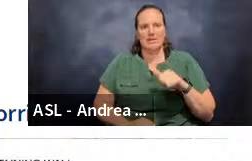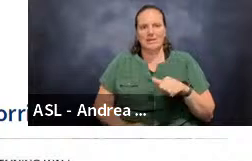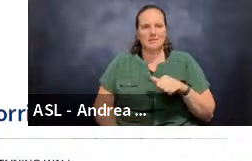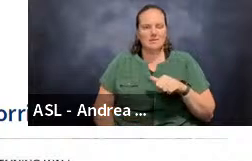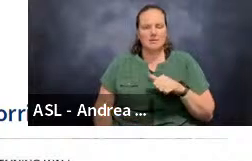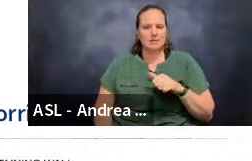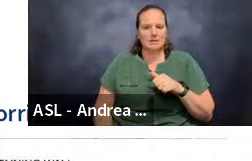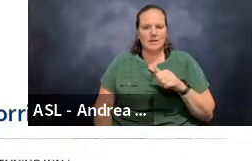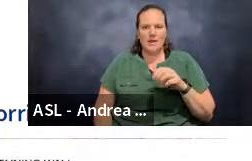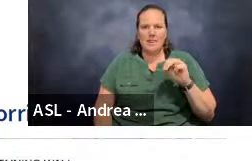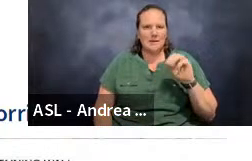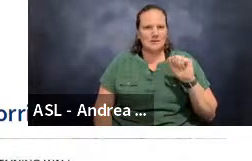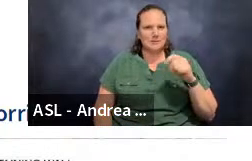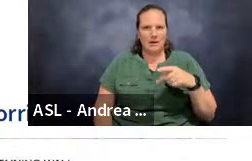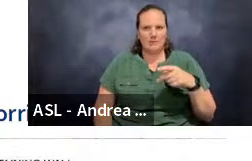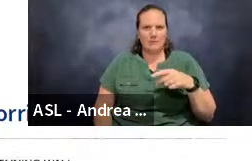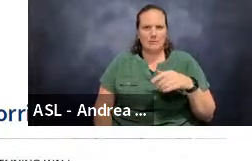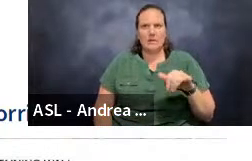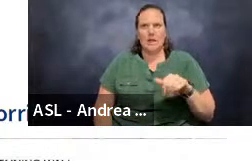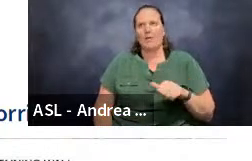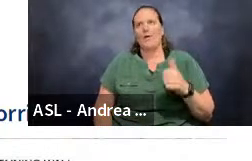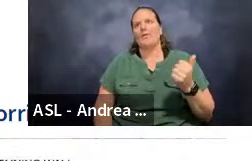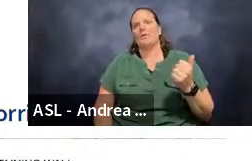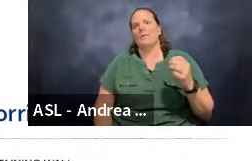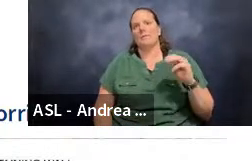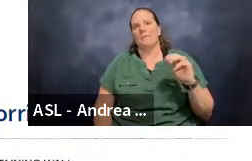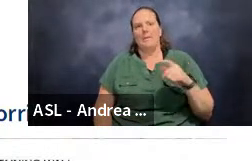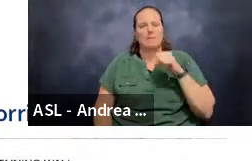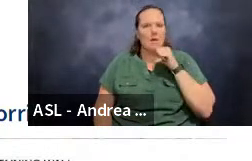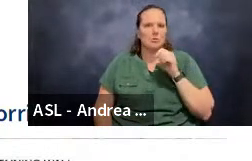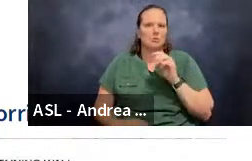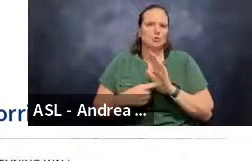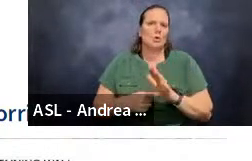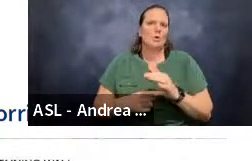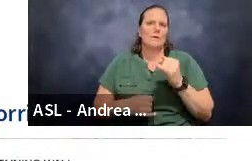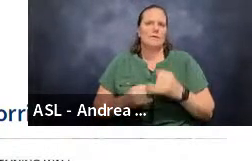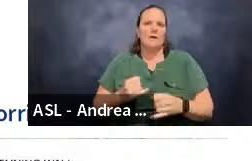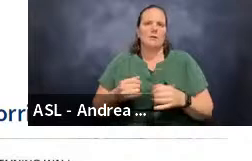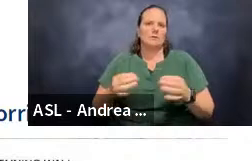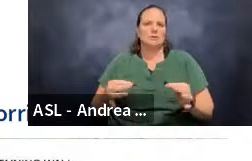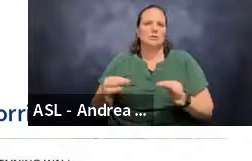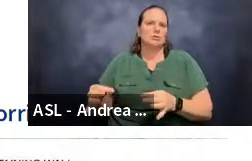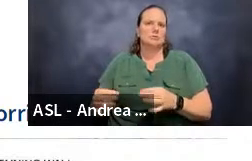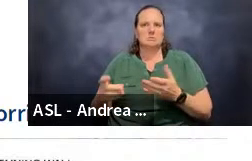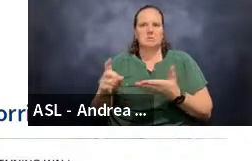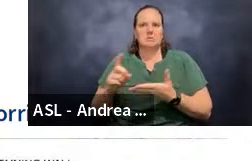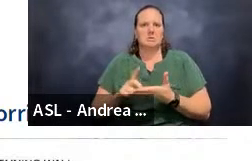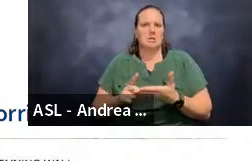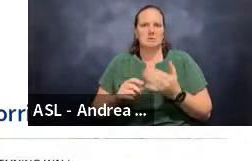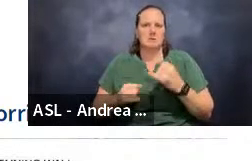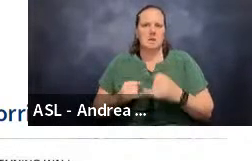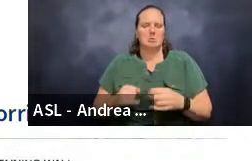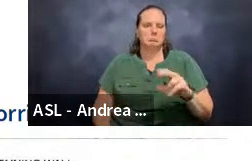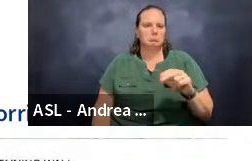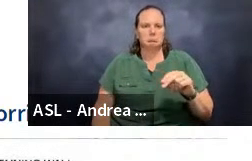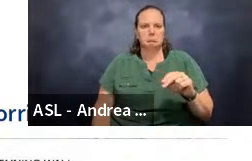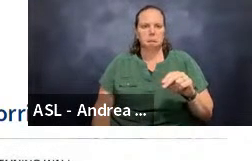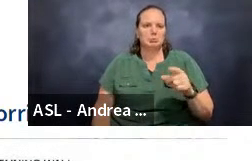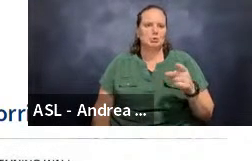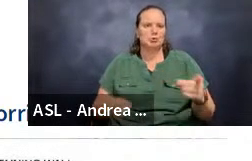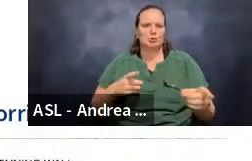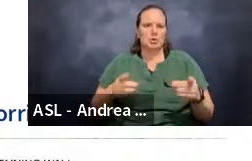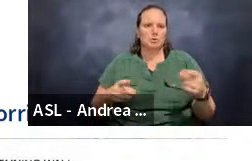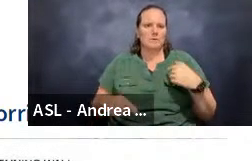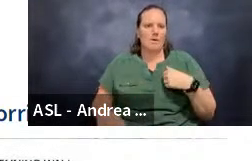this map does, just like the other map, it does not reflect final decisions or final design or any final directions. We're